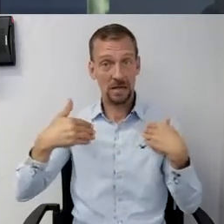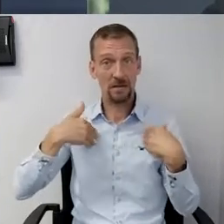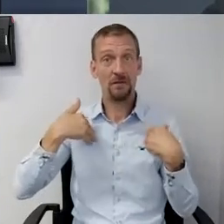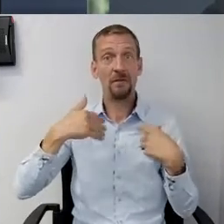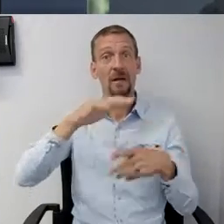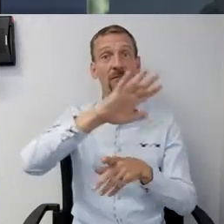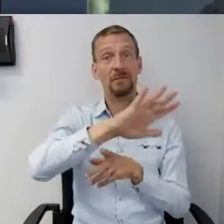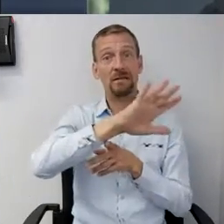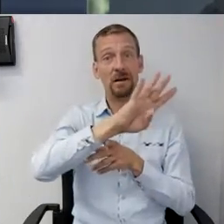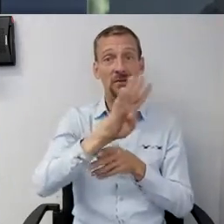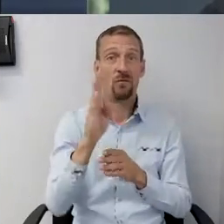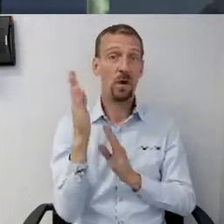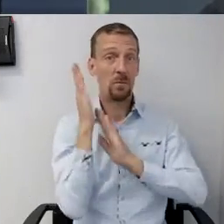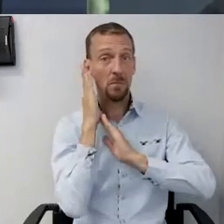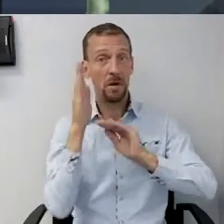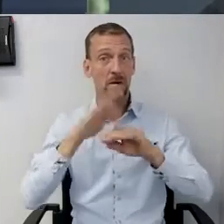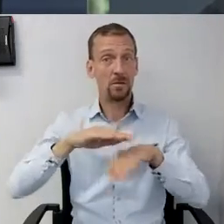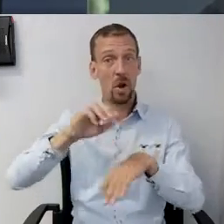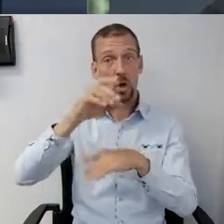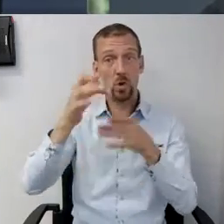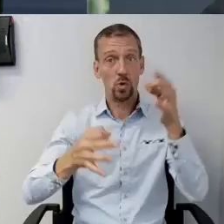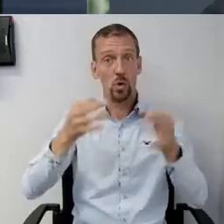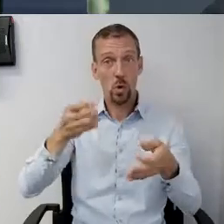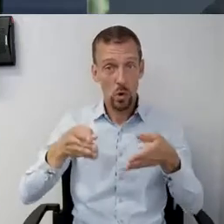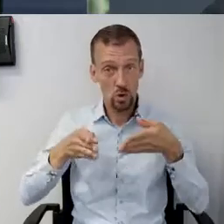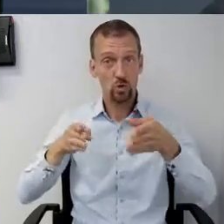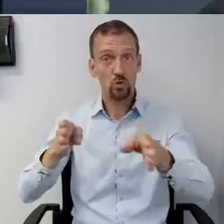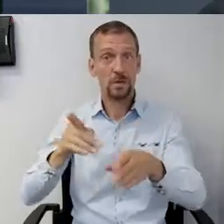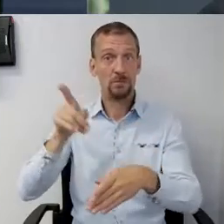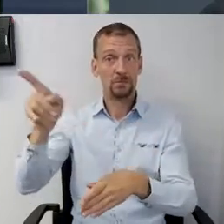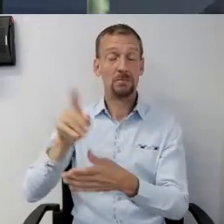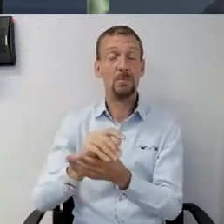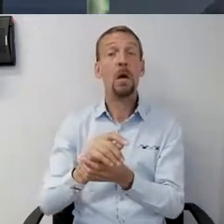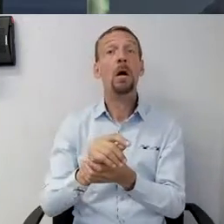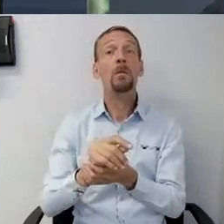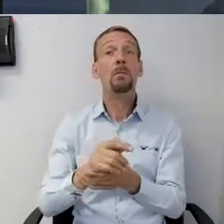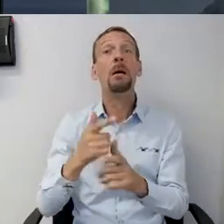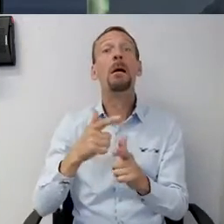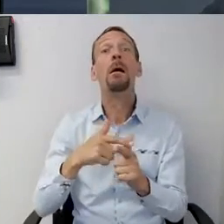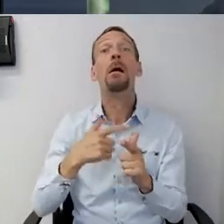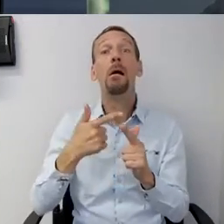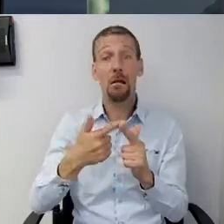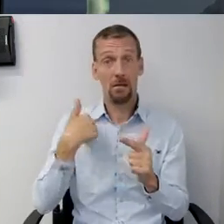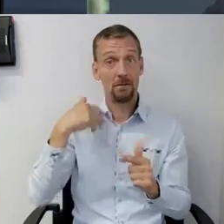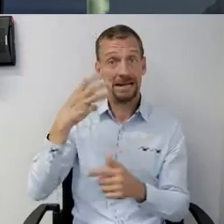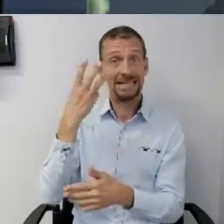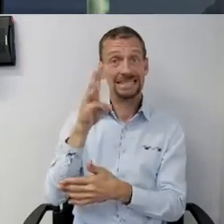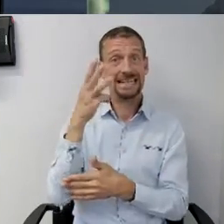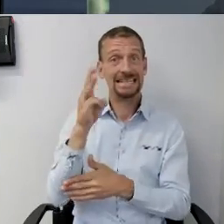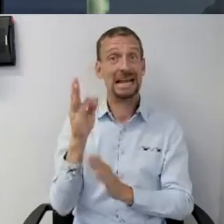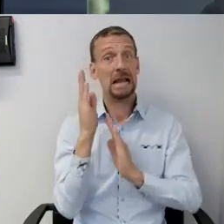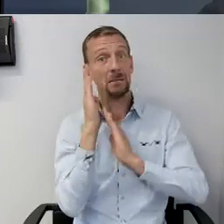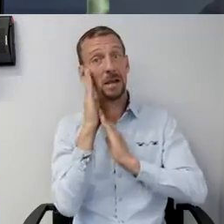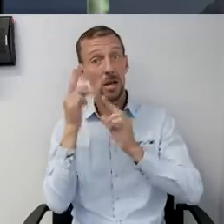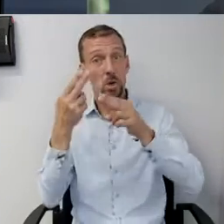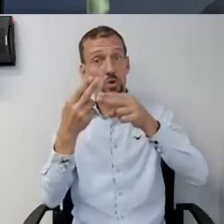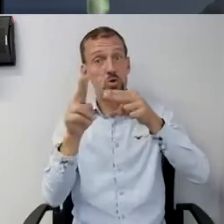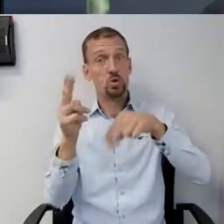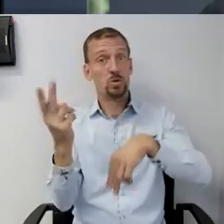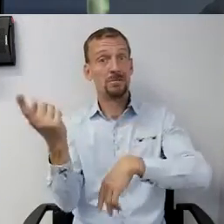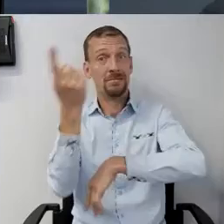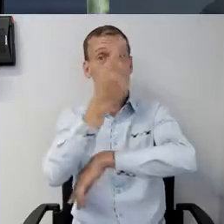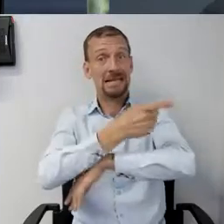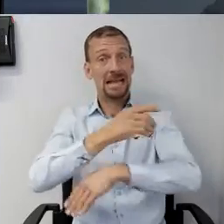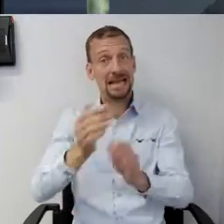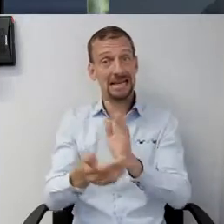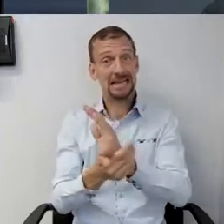Court Street, our South Campus, our long-term care facility, and then we have a 16-bed short-stay skilled